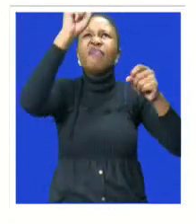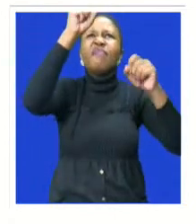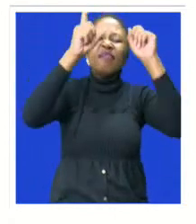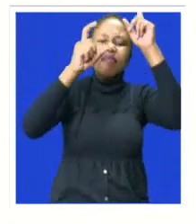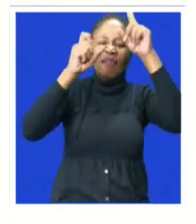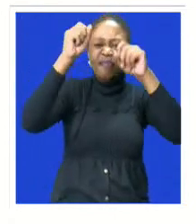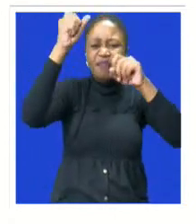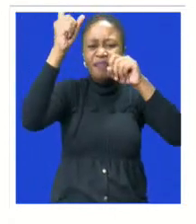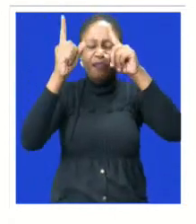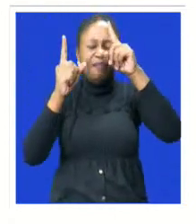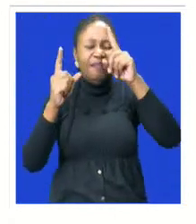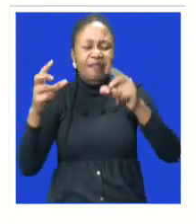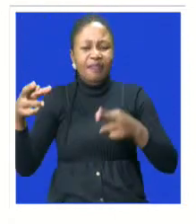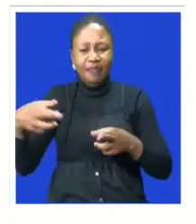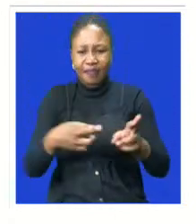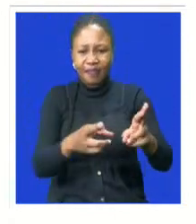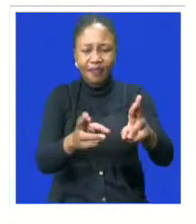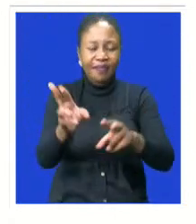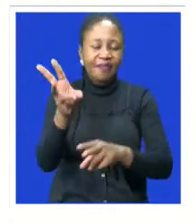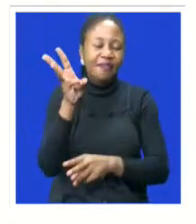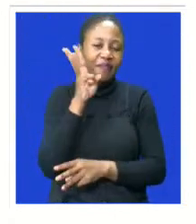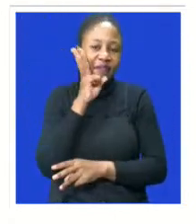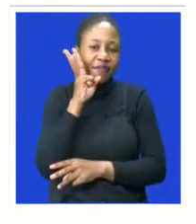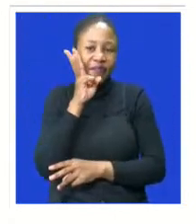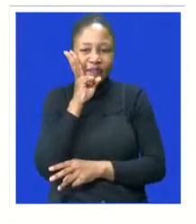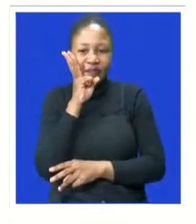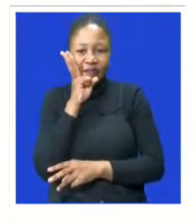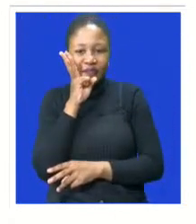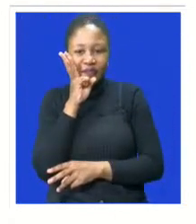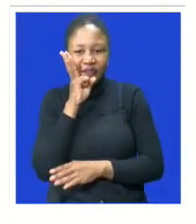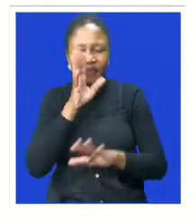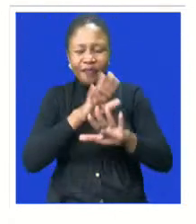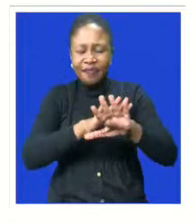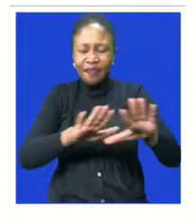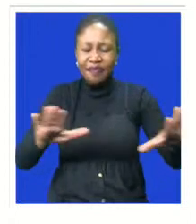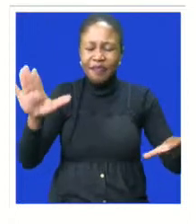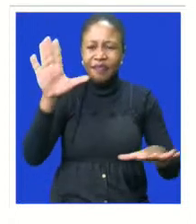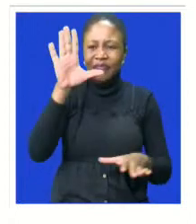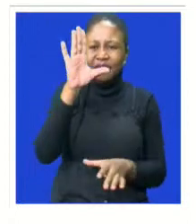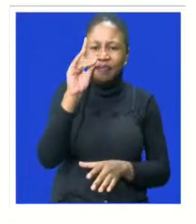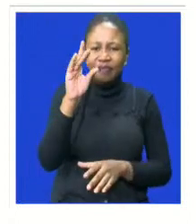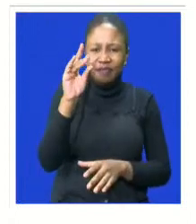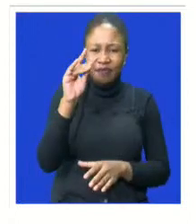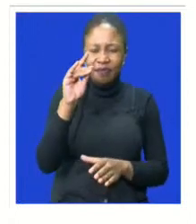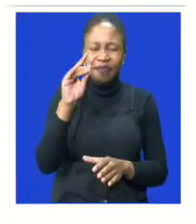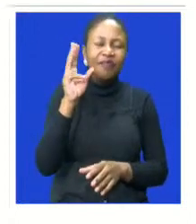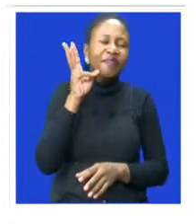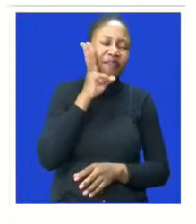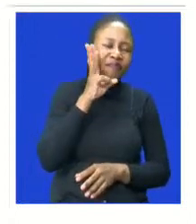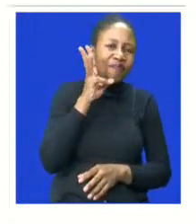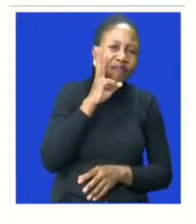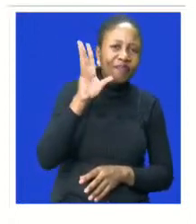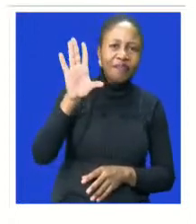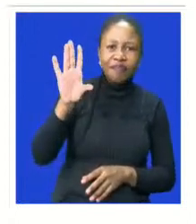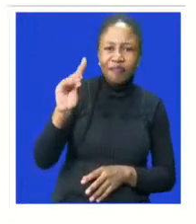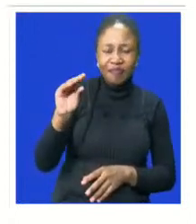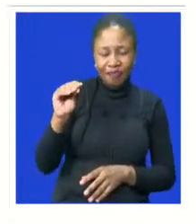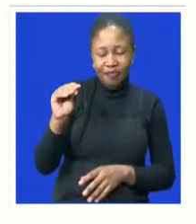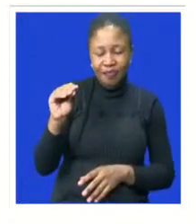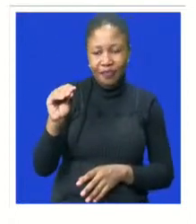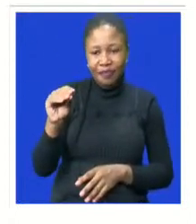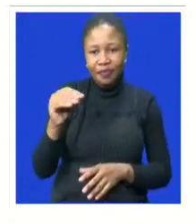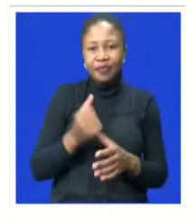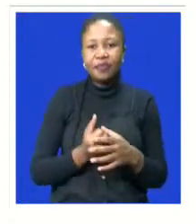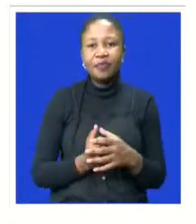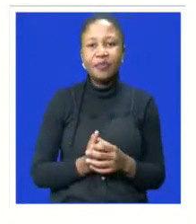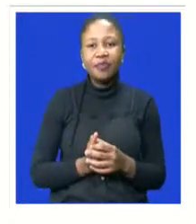animals, water animals. There is God in creation. Okay. But now, dear Lena,